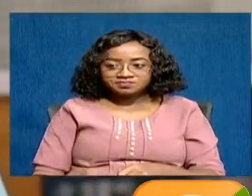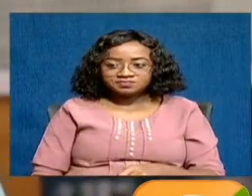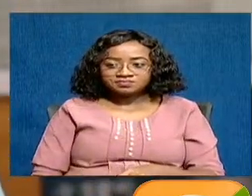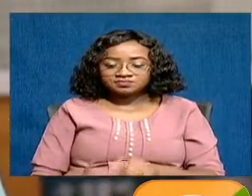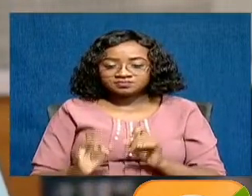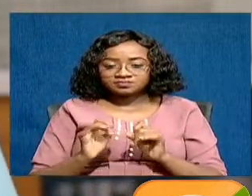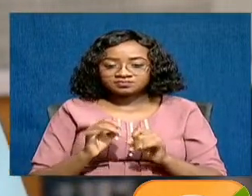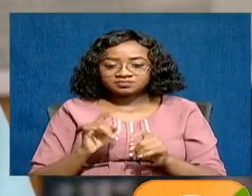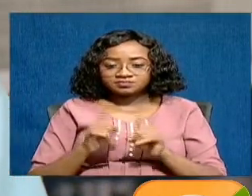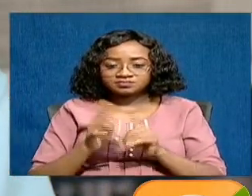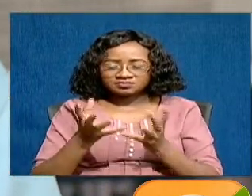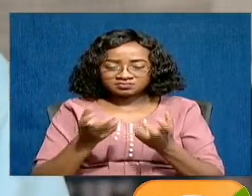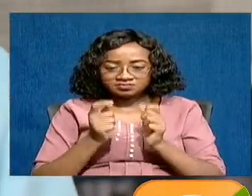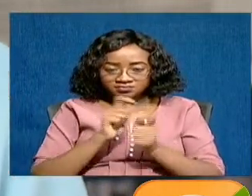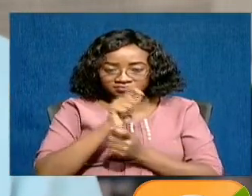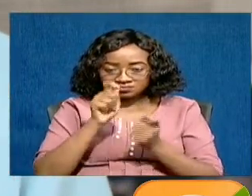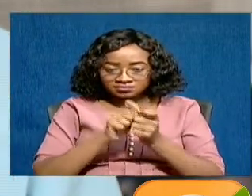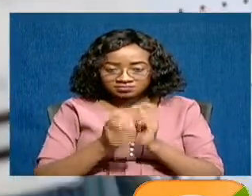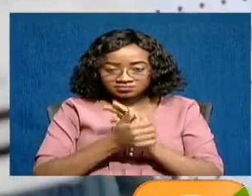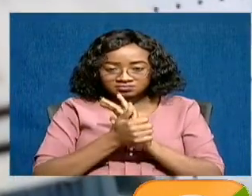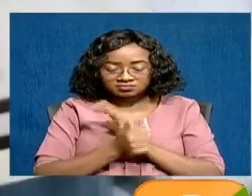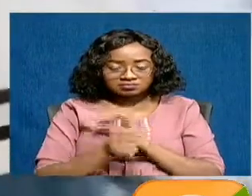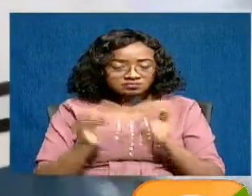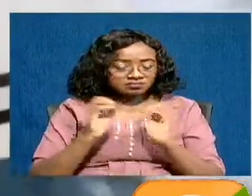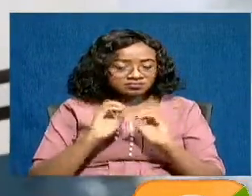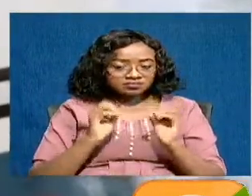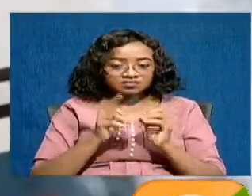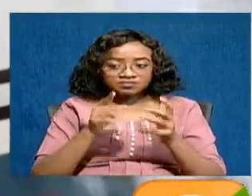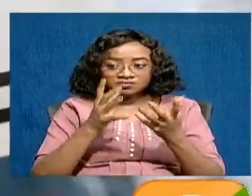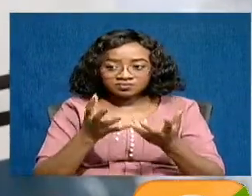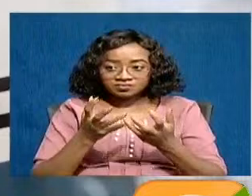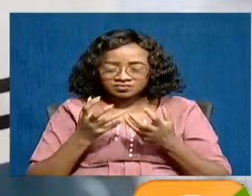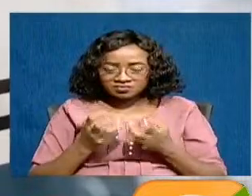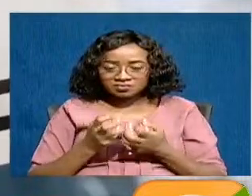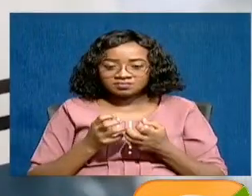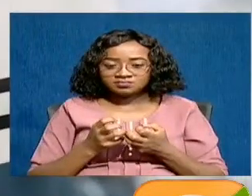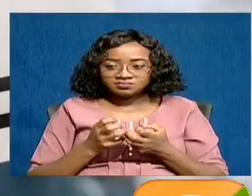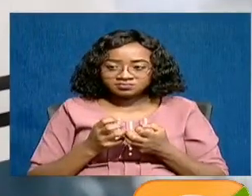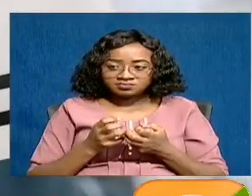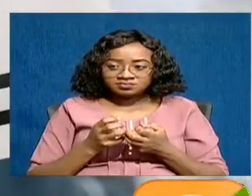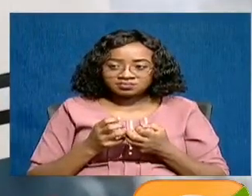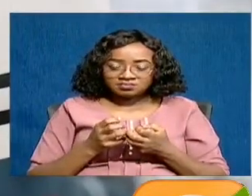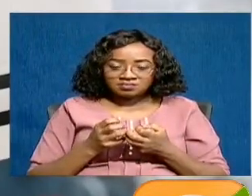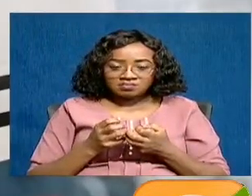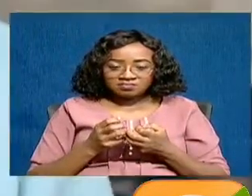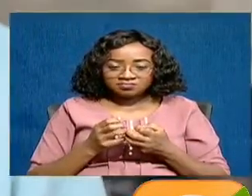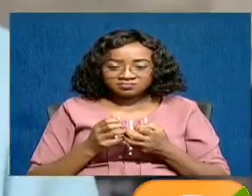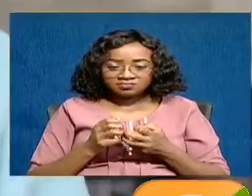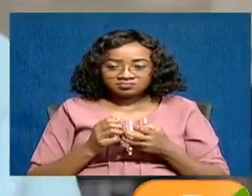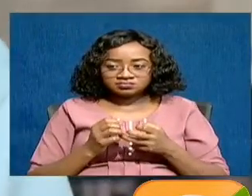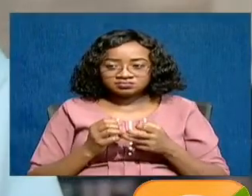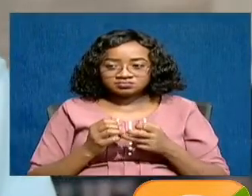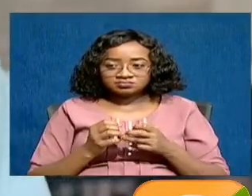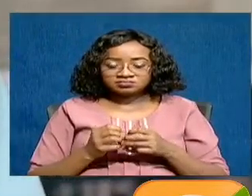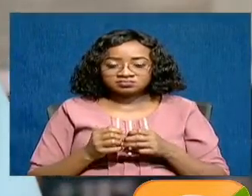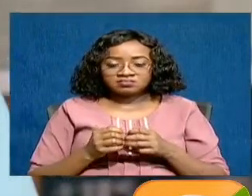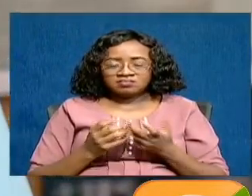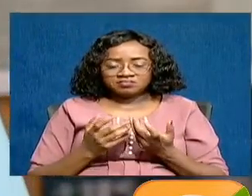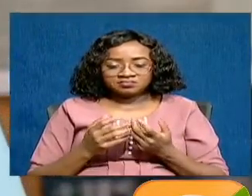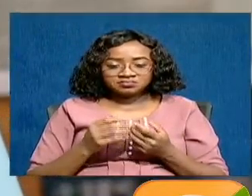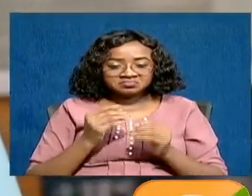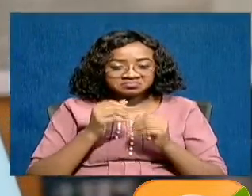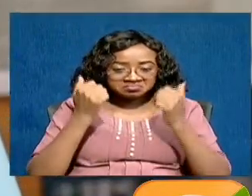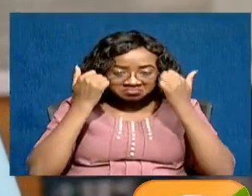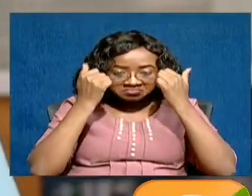not require a lot of skills for you to operate the machine. You don't need to have a three-phase power for you to use that machine. We want to create more opportunities because we